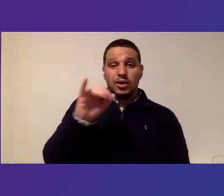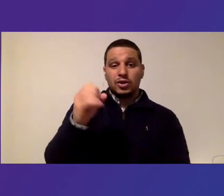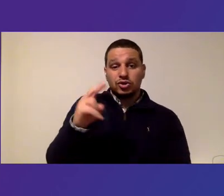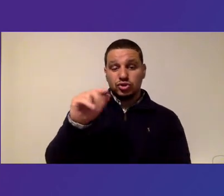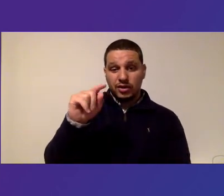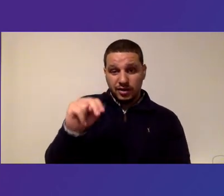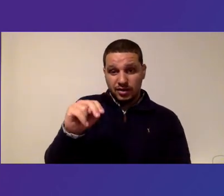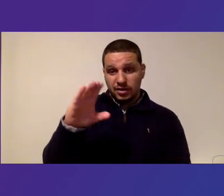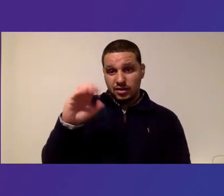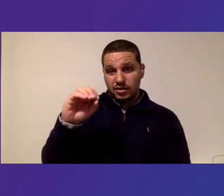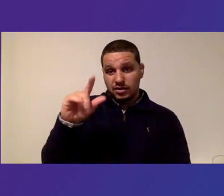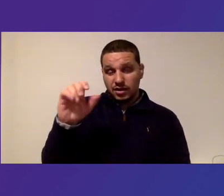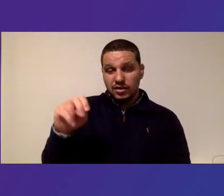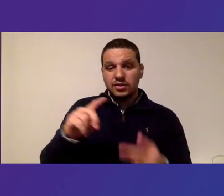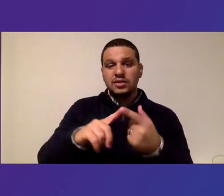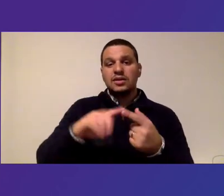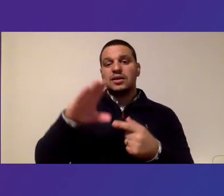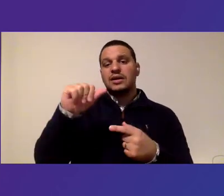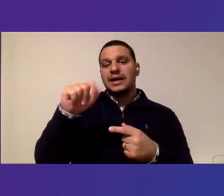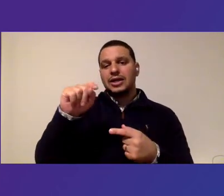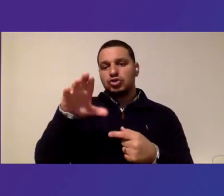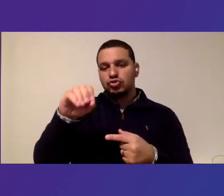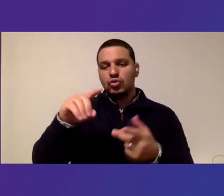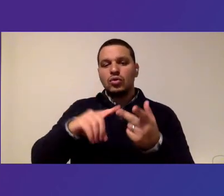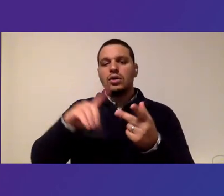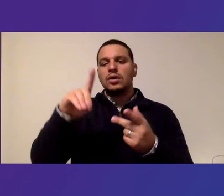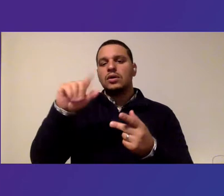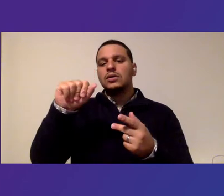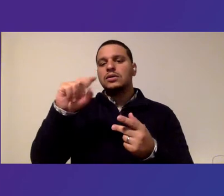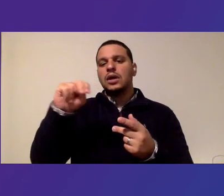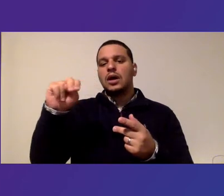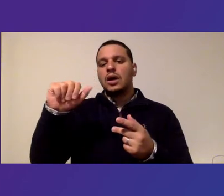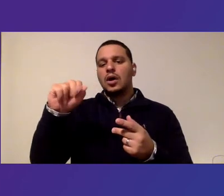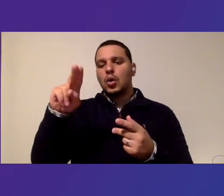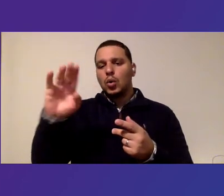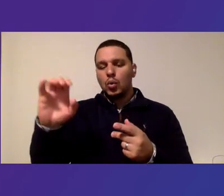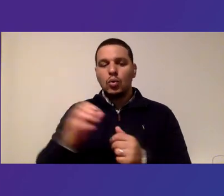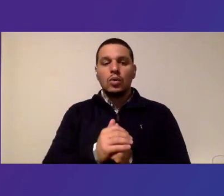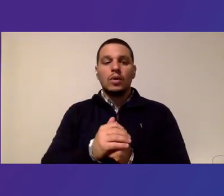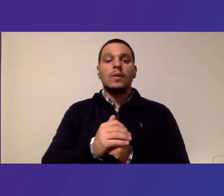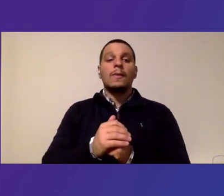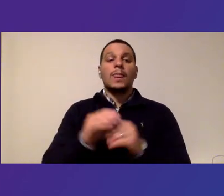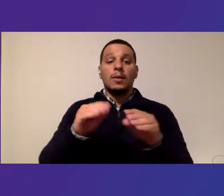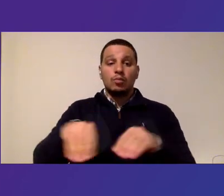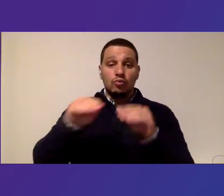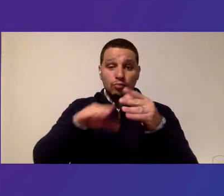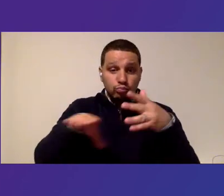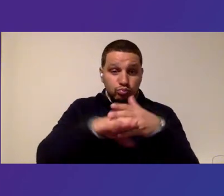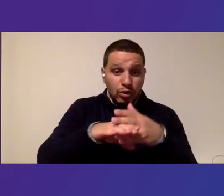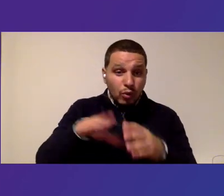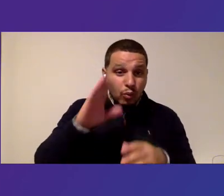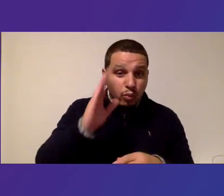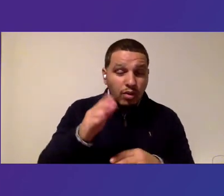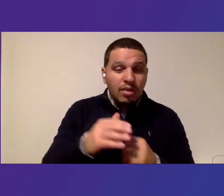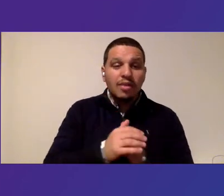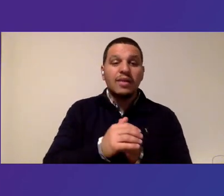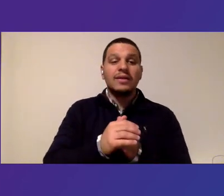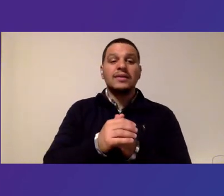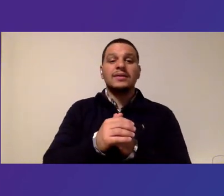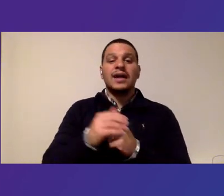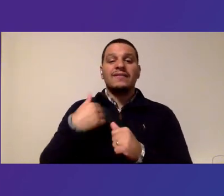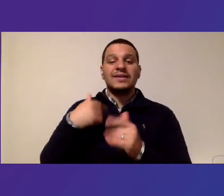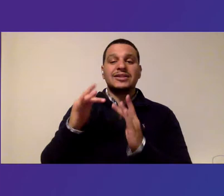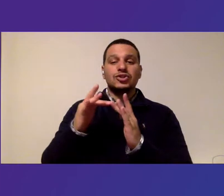Gonzalez, Yanira Castro, and Mara Donahue. Movement breaks, there will be movement breaks and dedicated digital spaces for